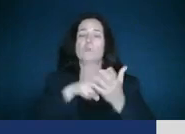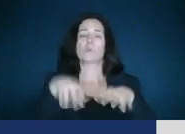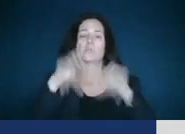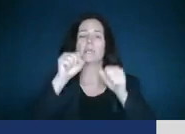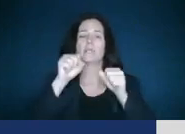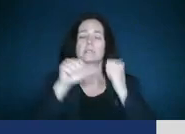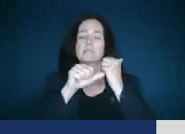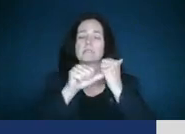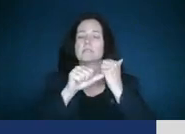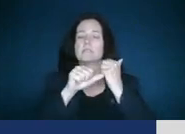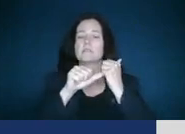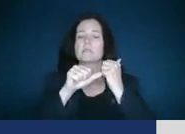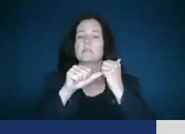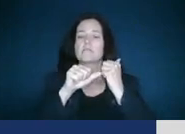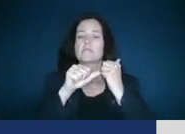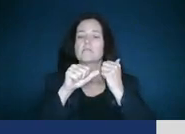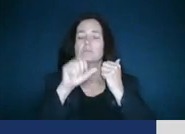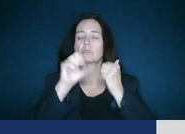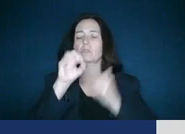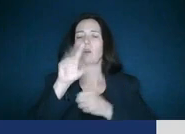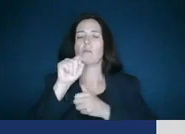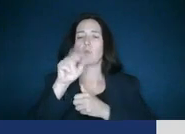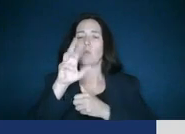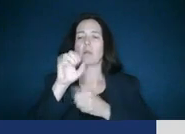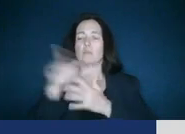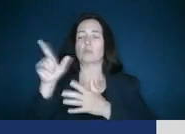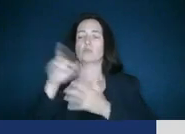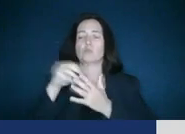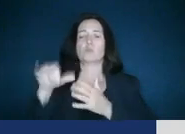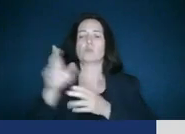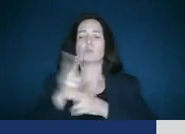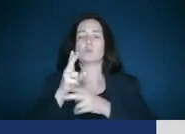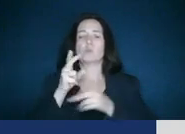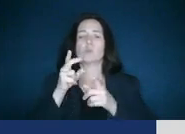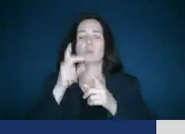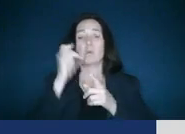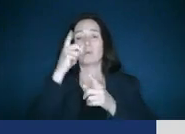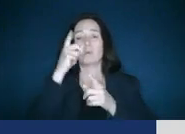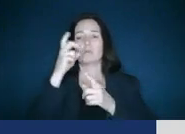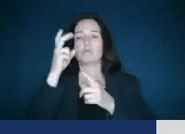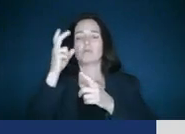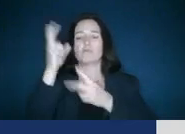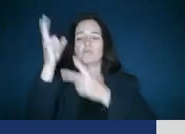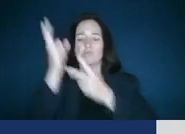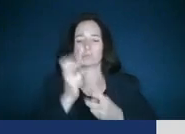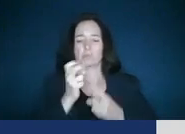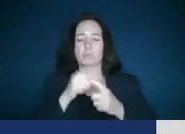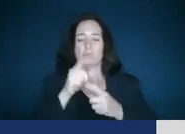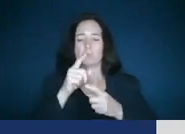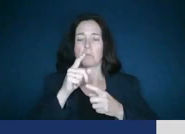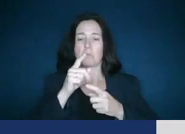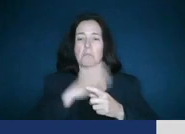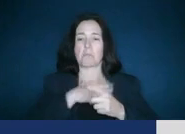some students are eligible for. Sonocent can be downloaded to individual students' personal